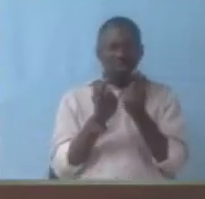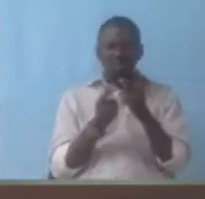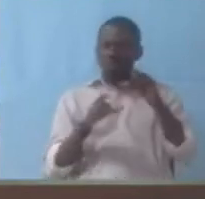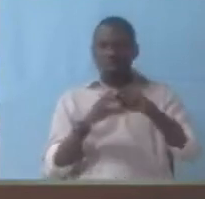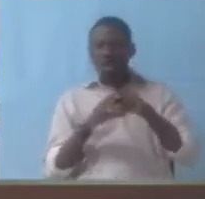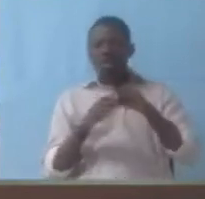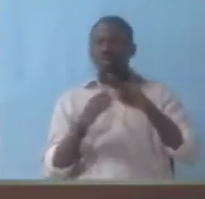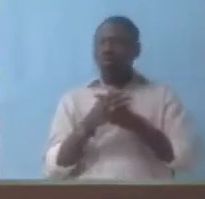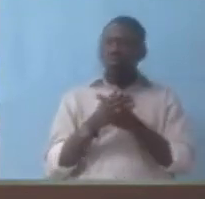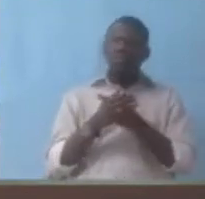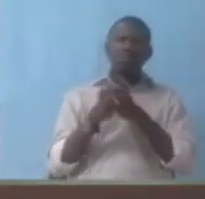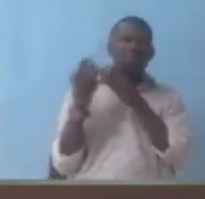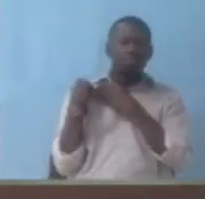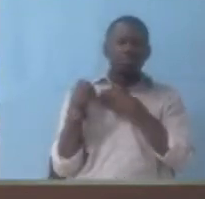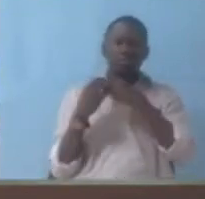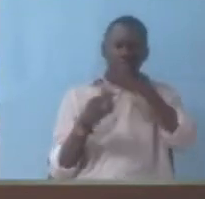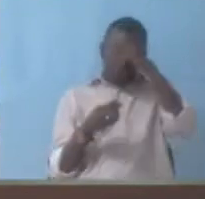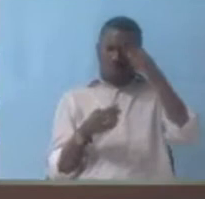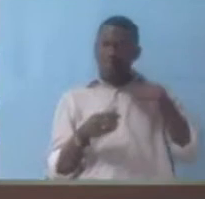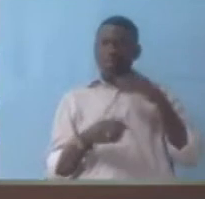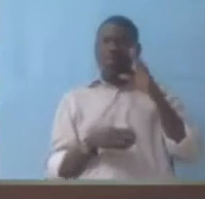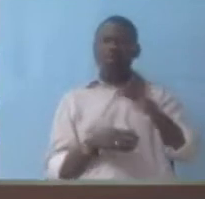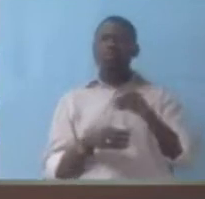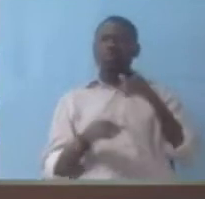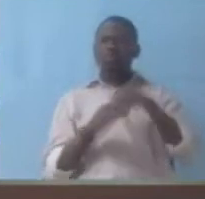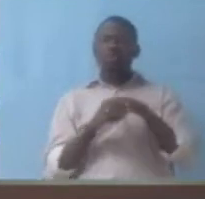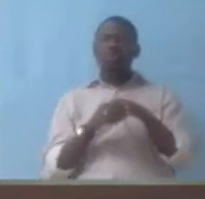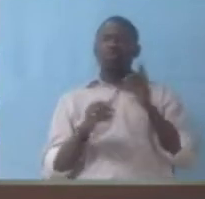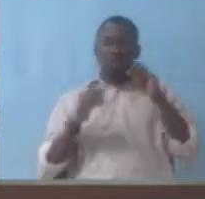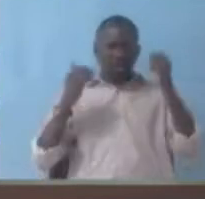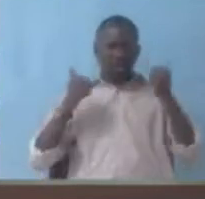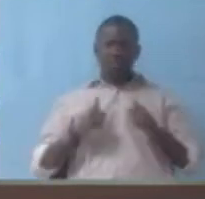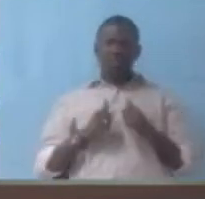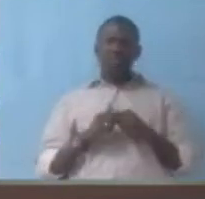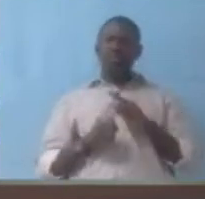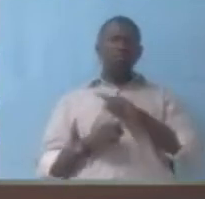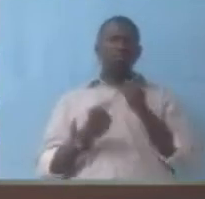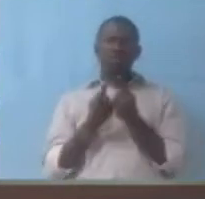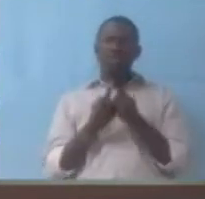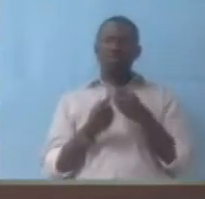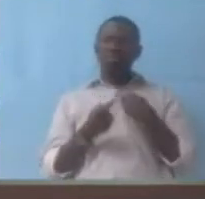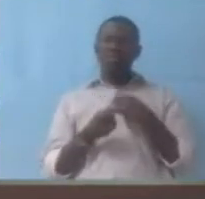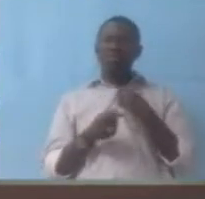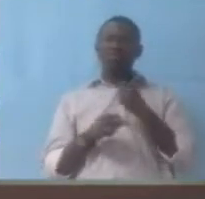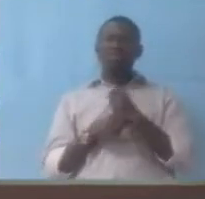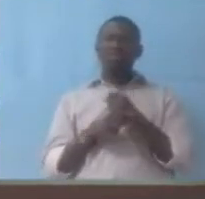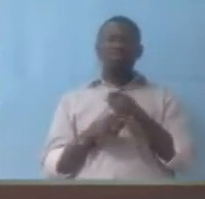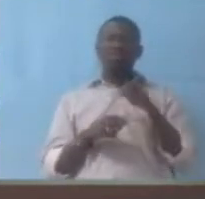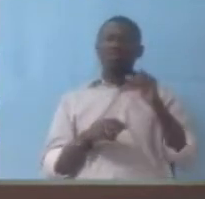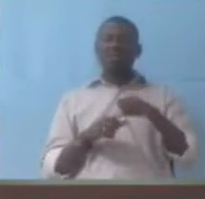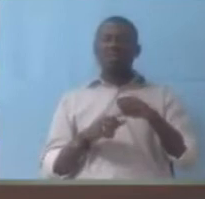played. Akatu maje ko ngako men tamandi ani menketa amanka kutime yente nondi. And whatever I did